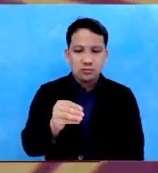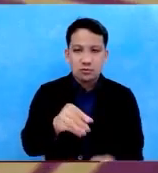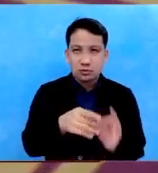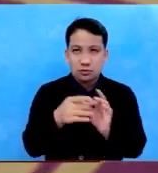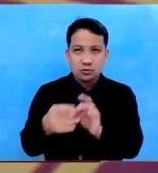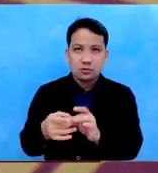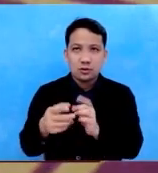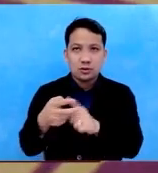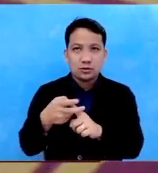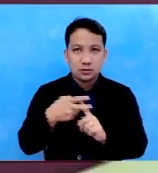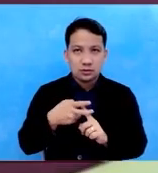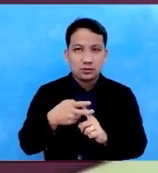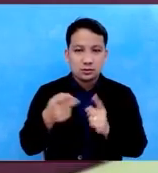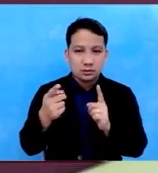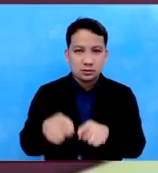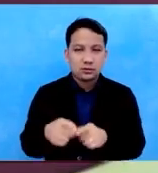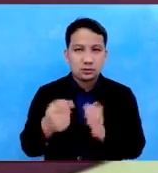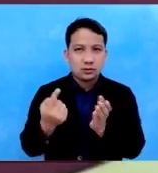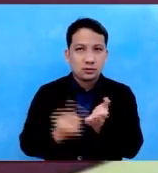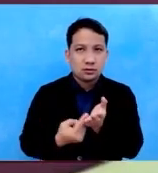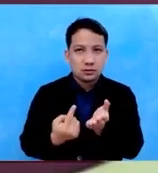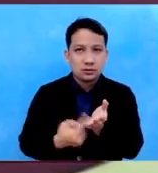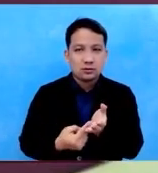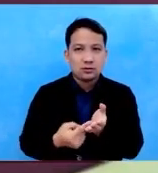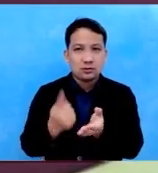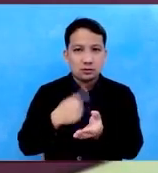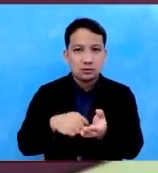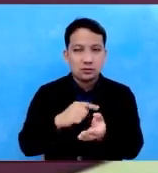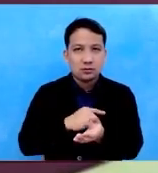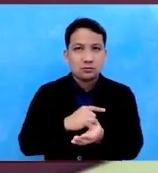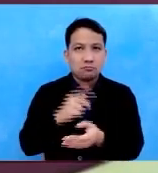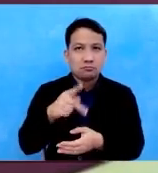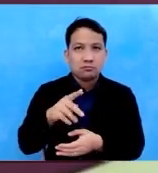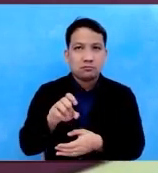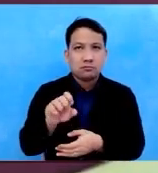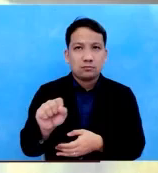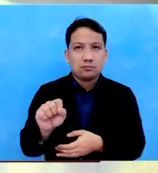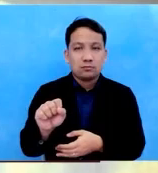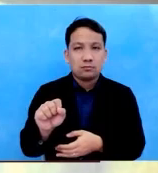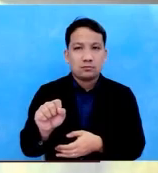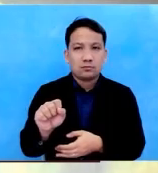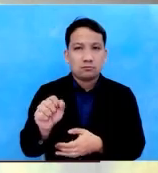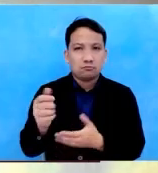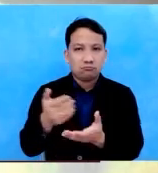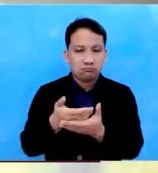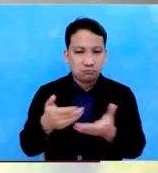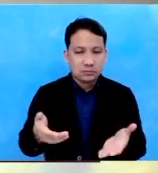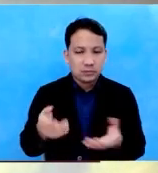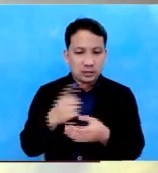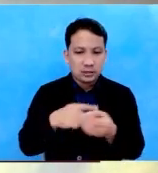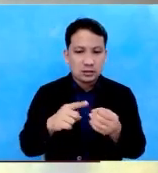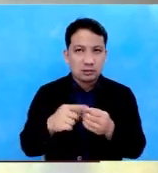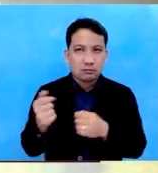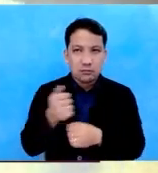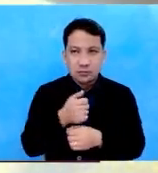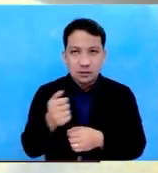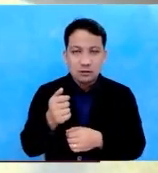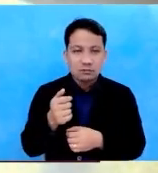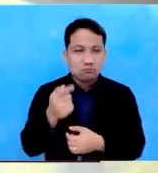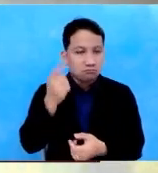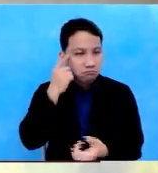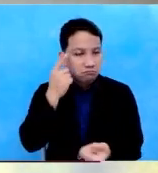ang pag-uusapan. Will I close all the PESA because a lot of smuggling and the transfer pricing is happening there?